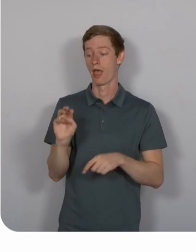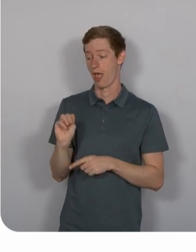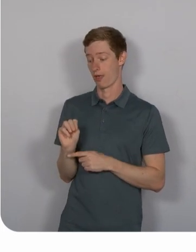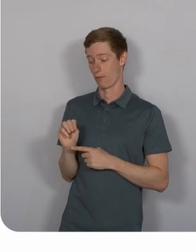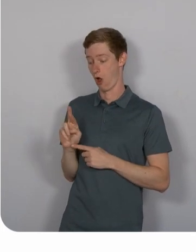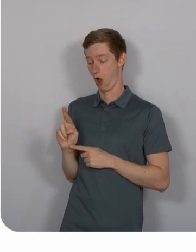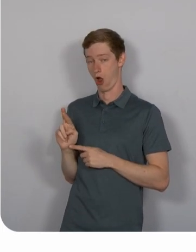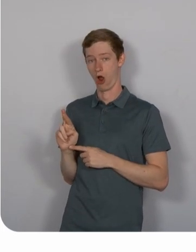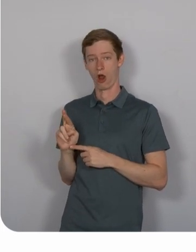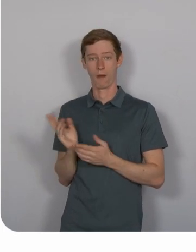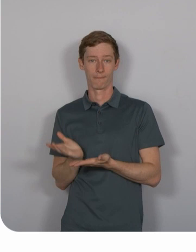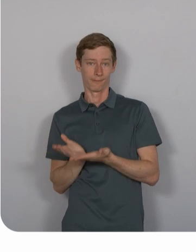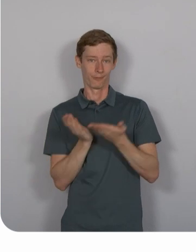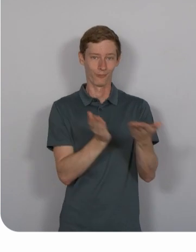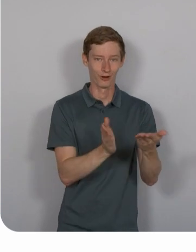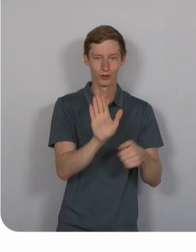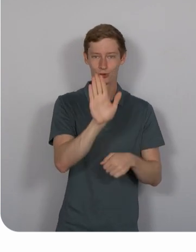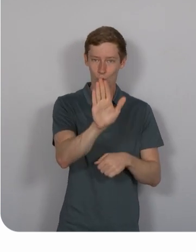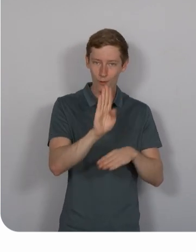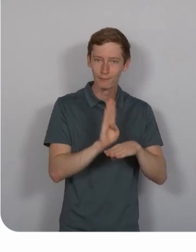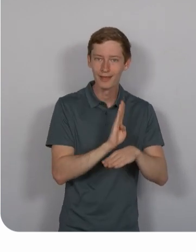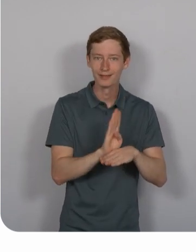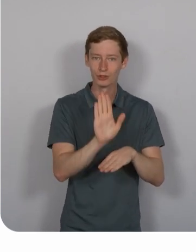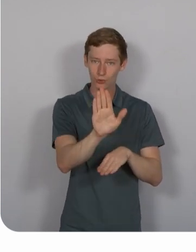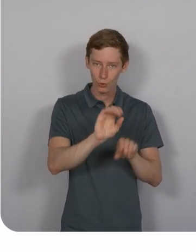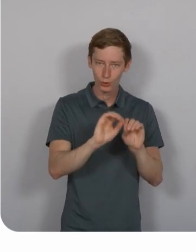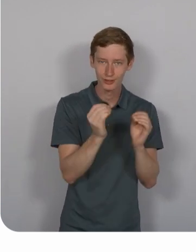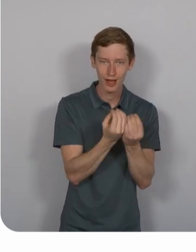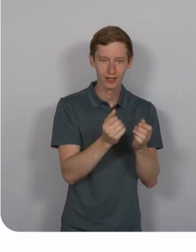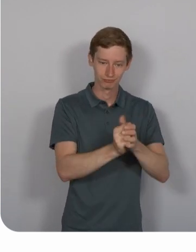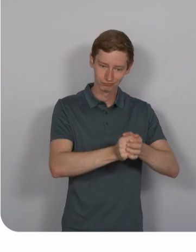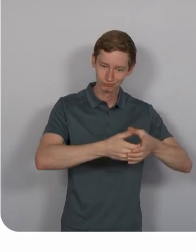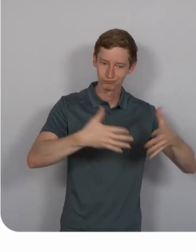and bring it to your organization at scale.